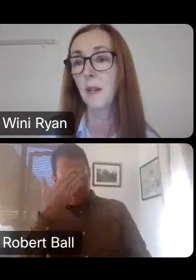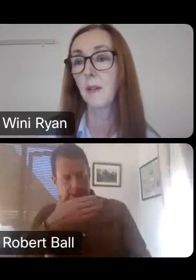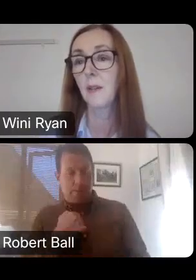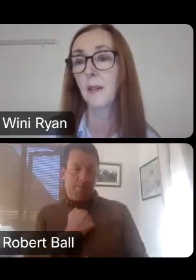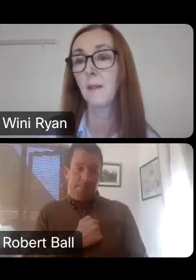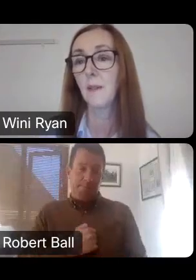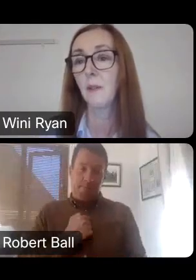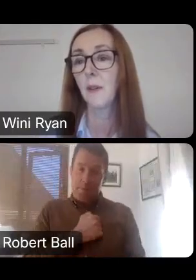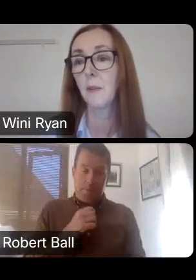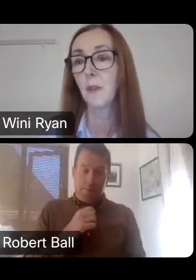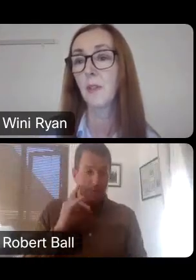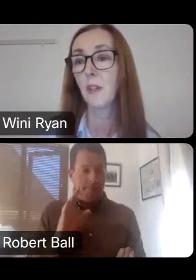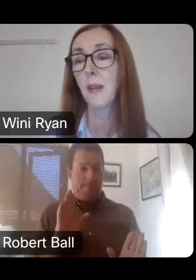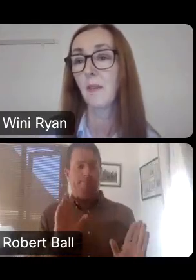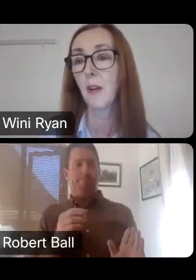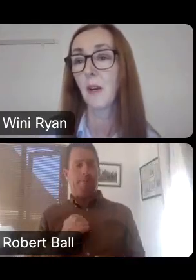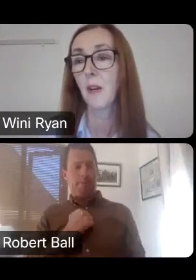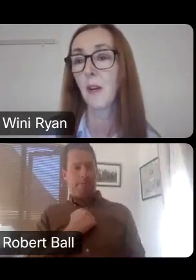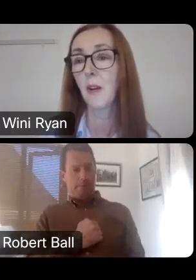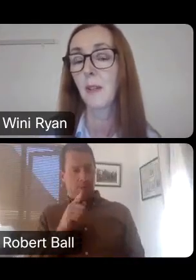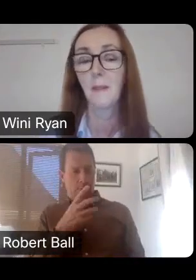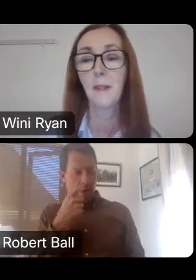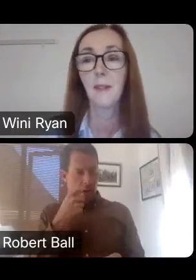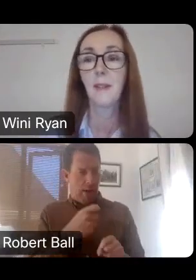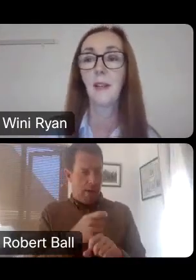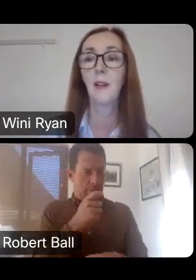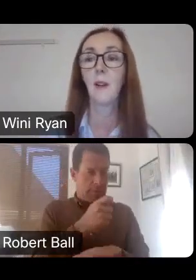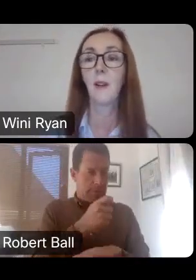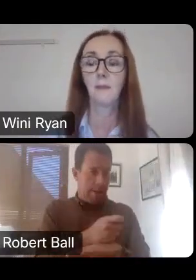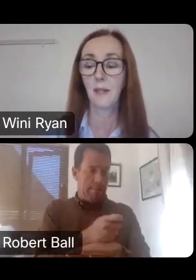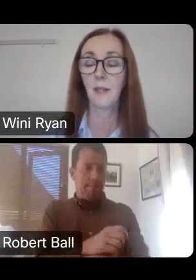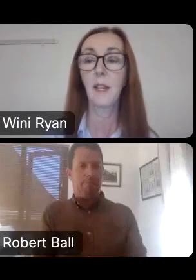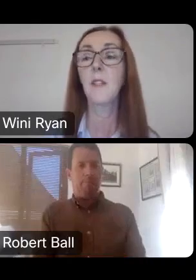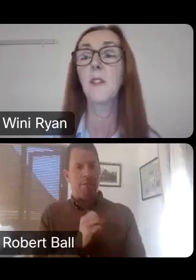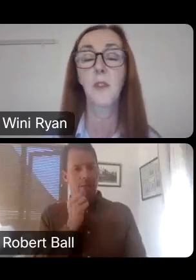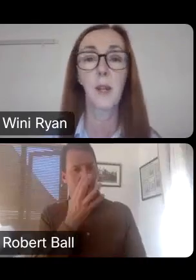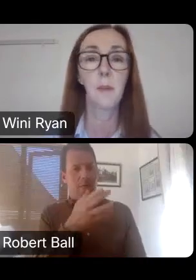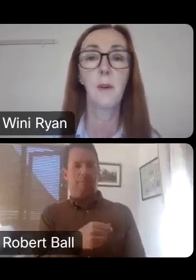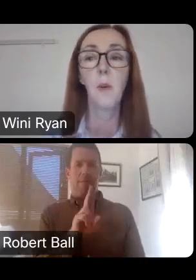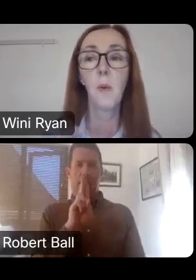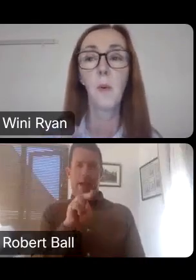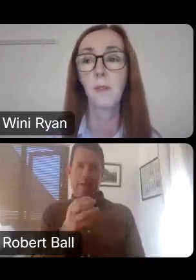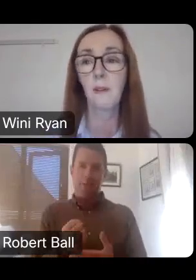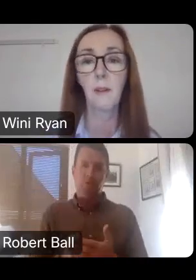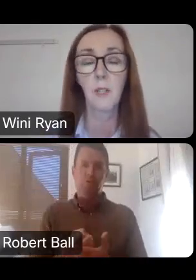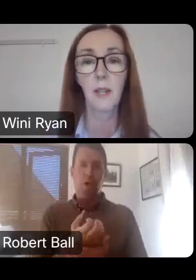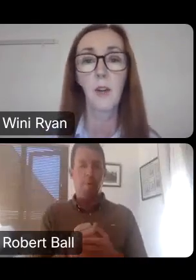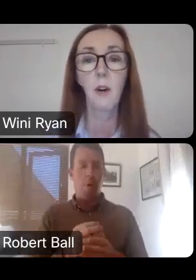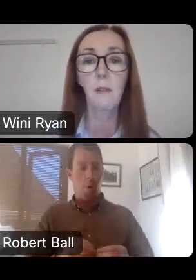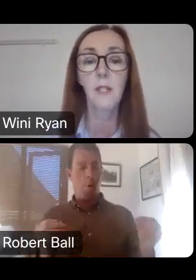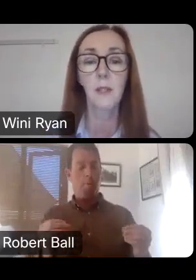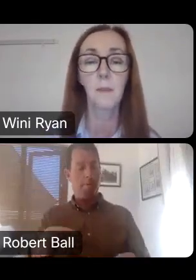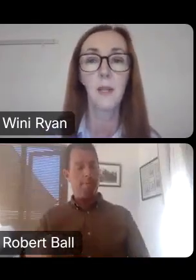to hear. Yeah. Quiva, I'm sorry to hear you've been having a hard time. Yeah. Lovely. Can you describe? Open is very good.